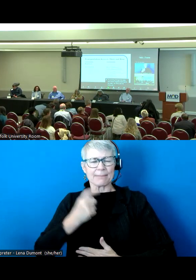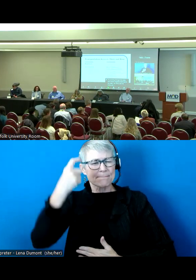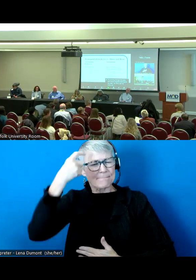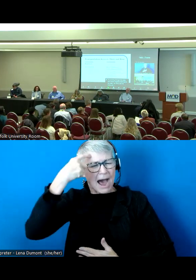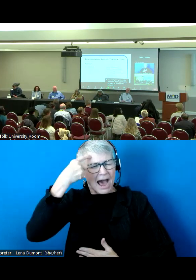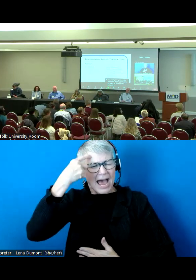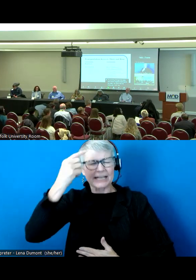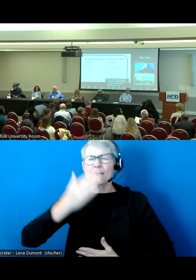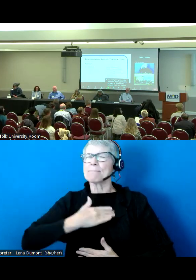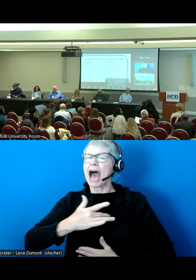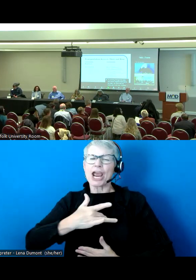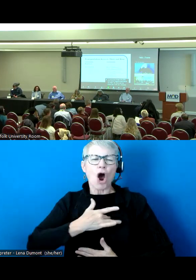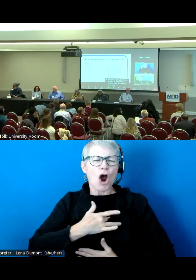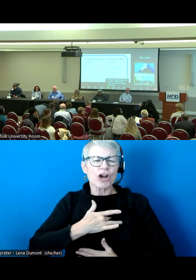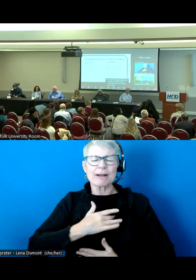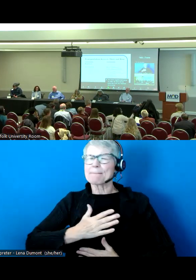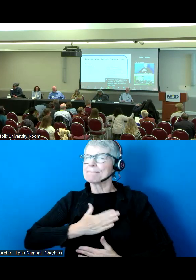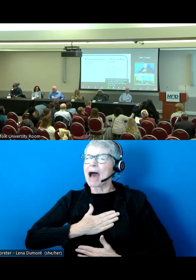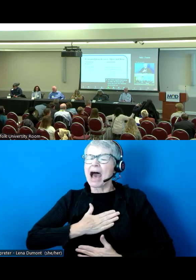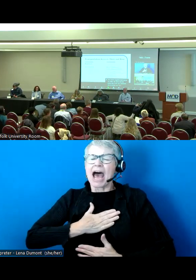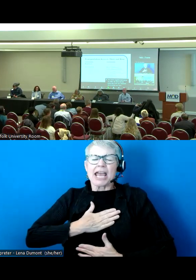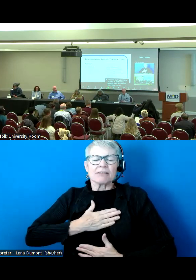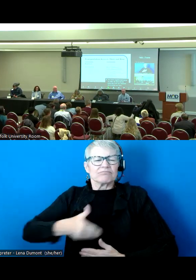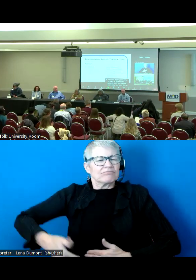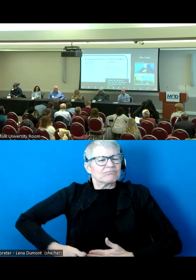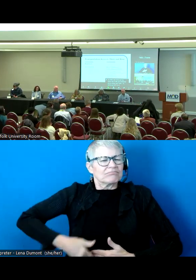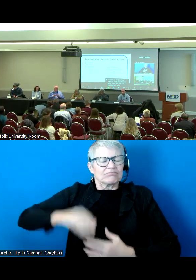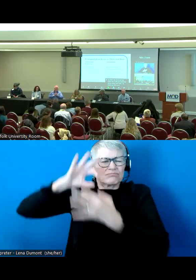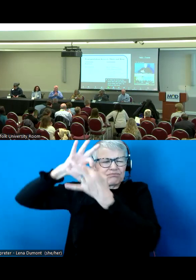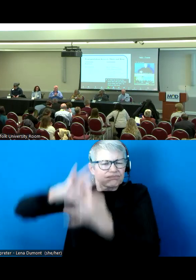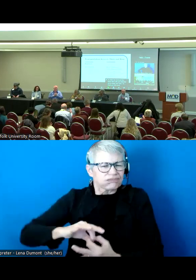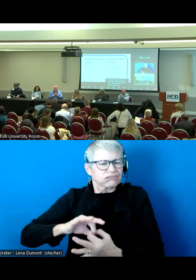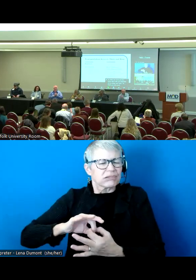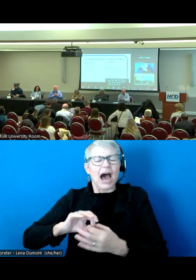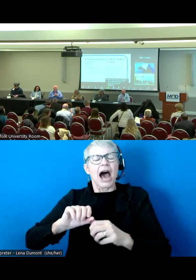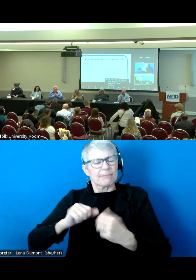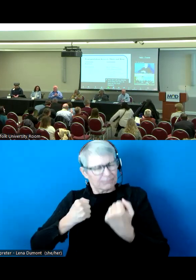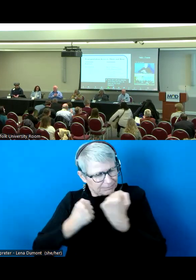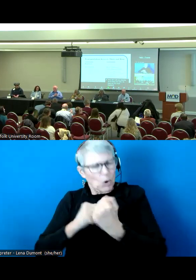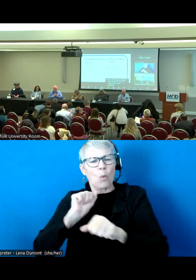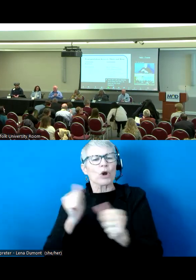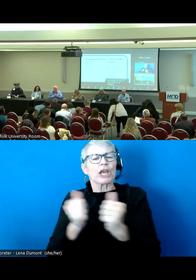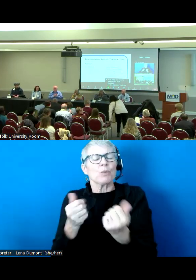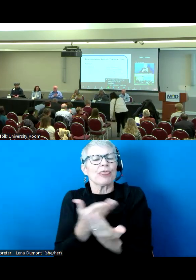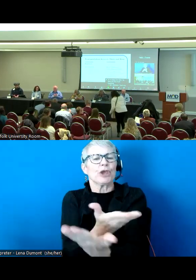work. So thank you very much. Thanks. If you could pass the mic to Reggie.